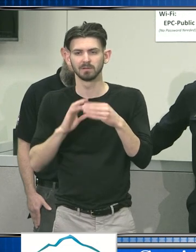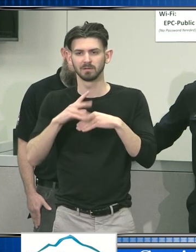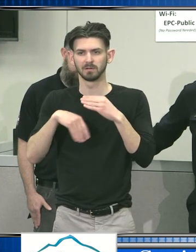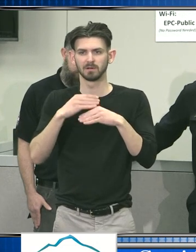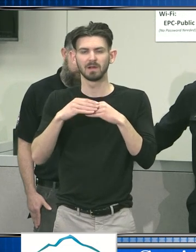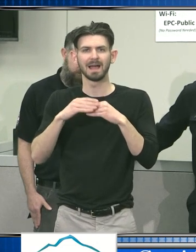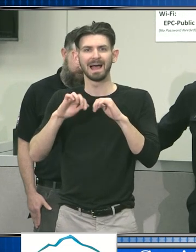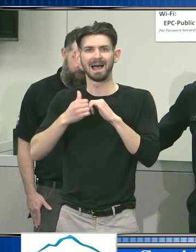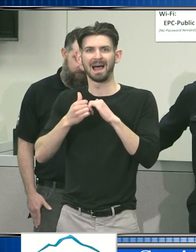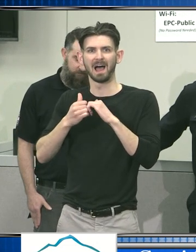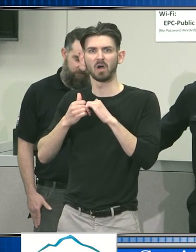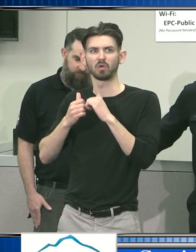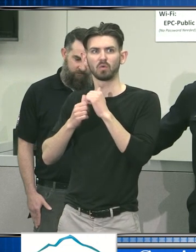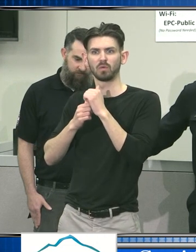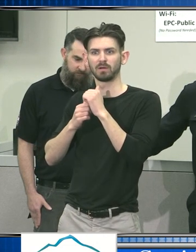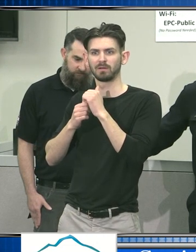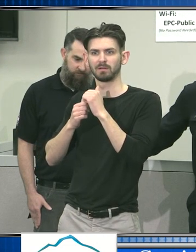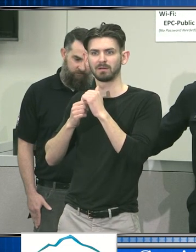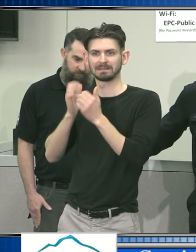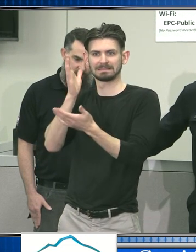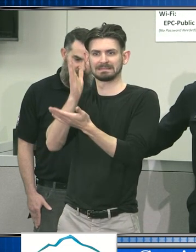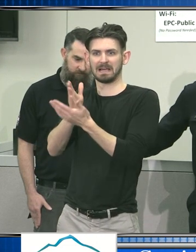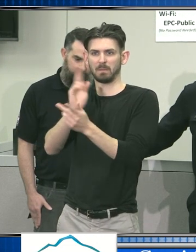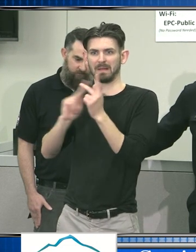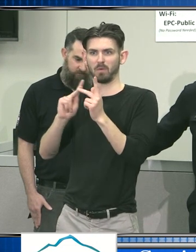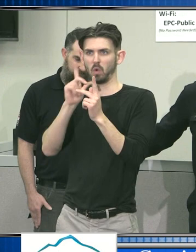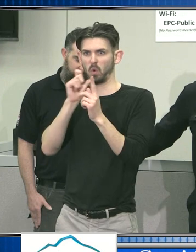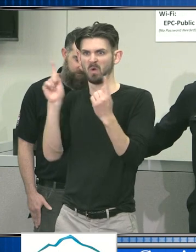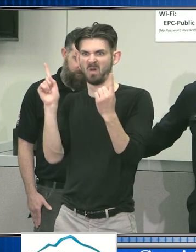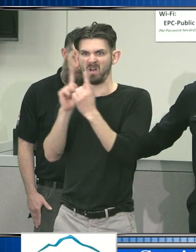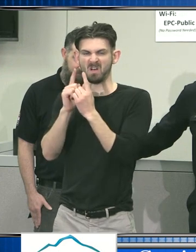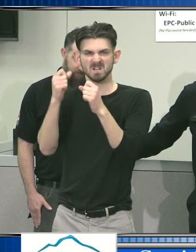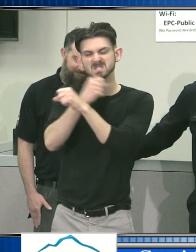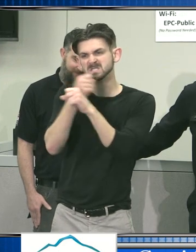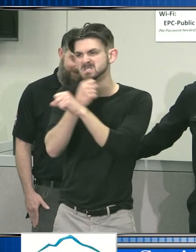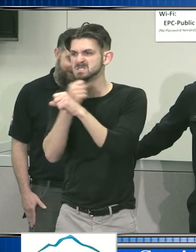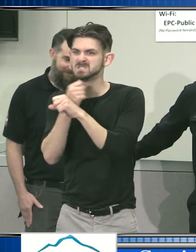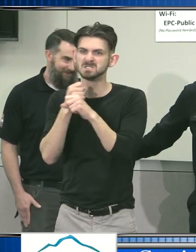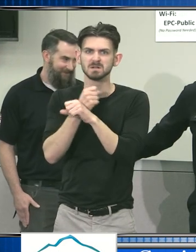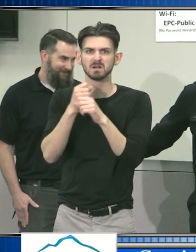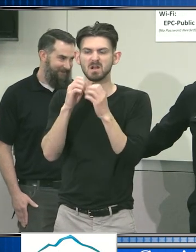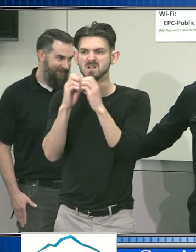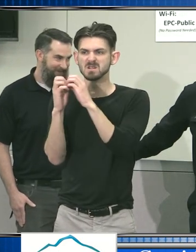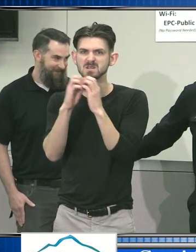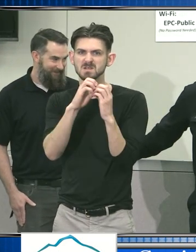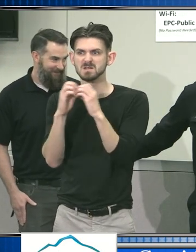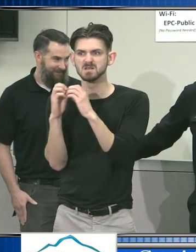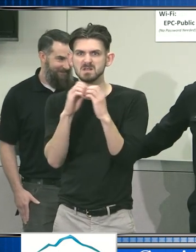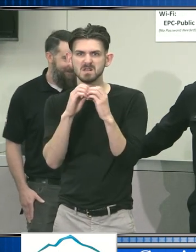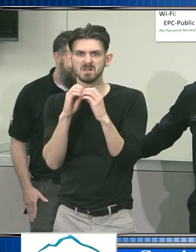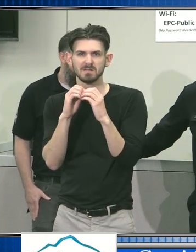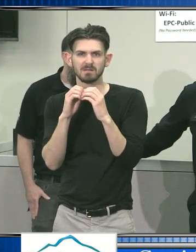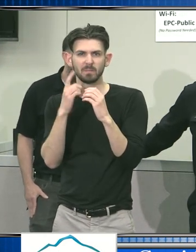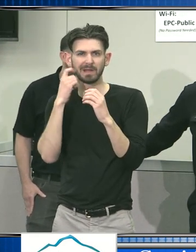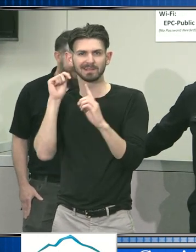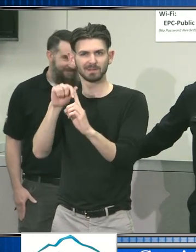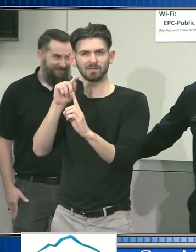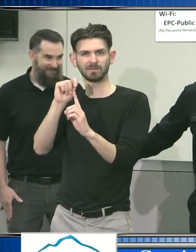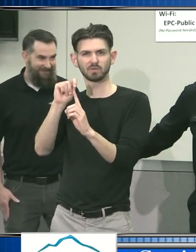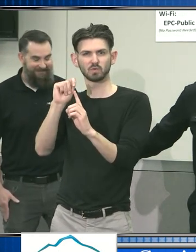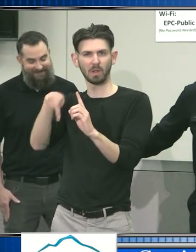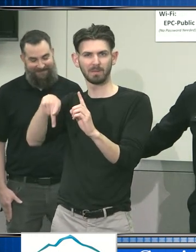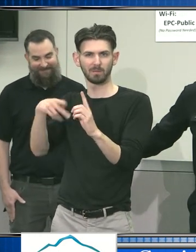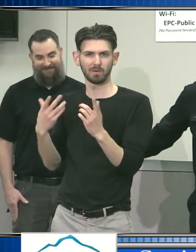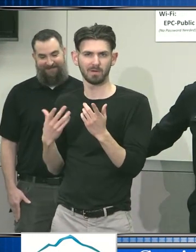packages, thus risking spreading the virus and violating the crowd orders? I probably have as, we probably equally